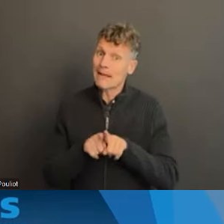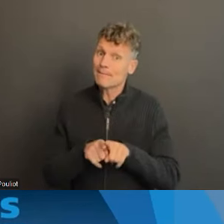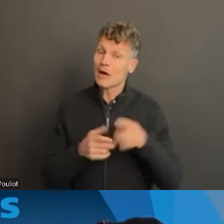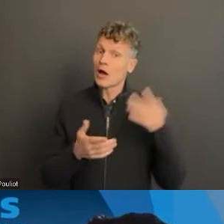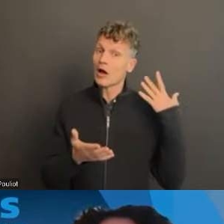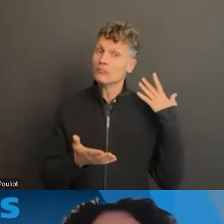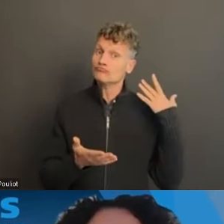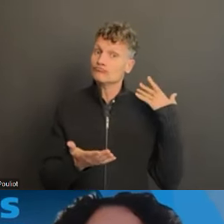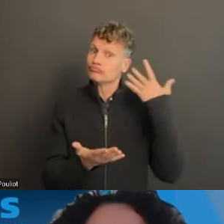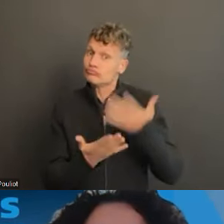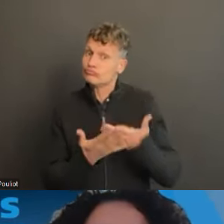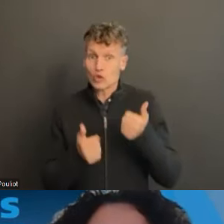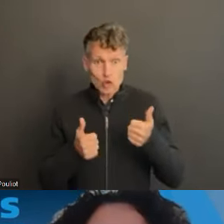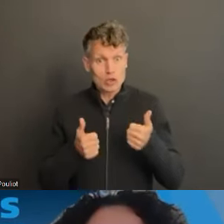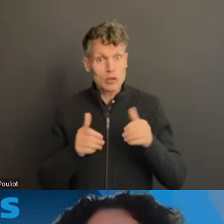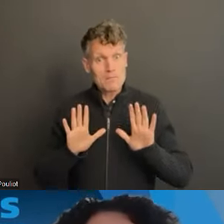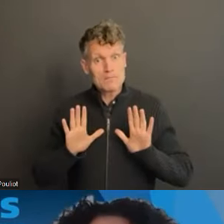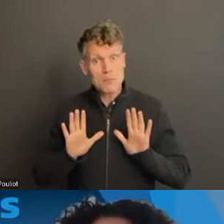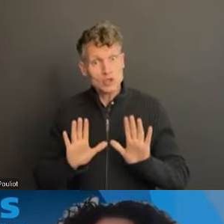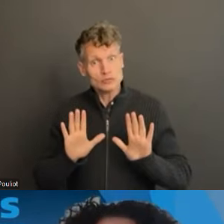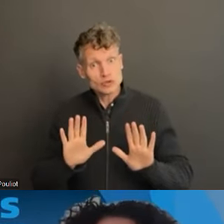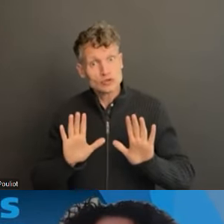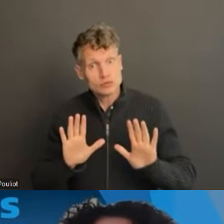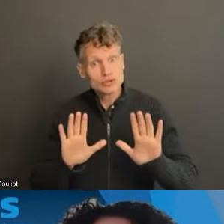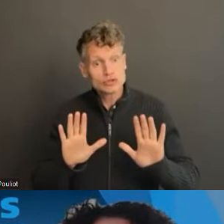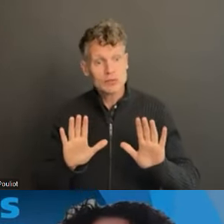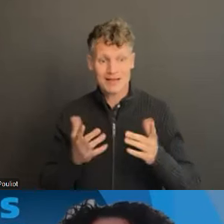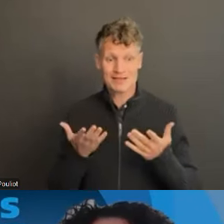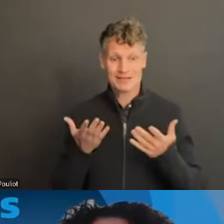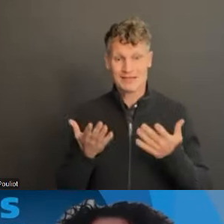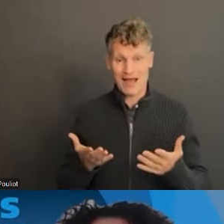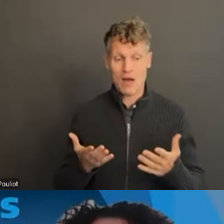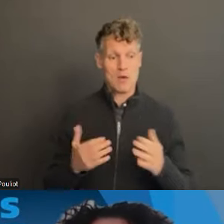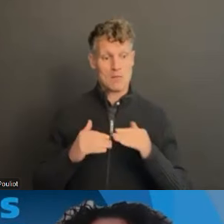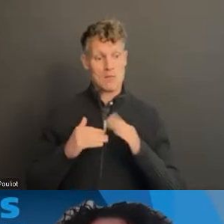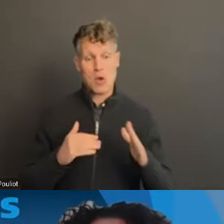So now that we are working under the umbrella of the Elimination